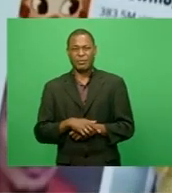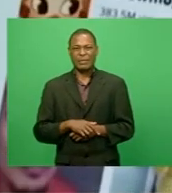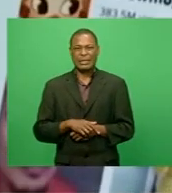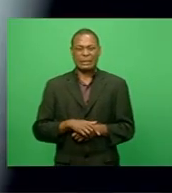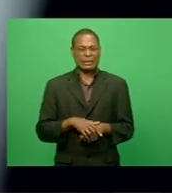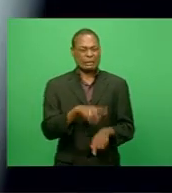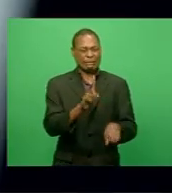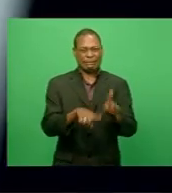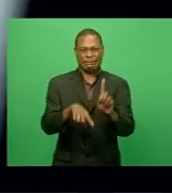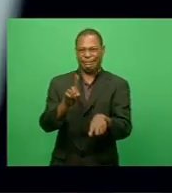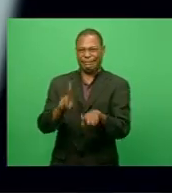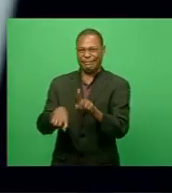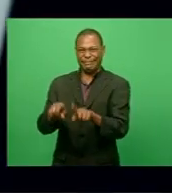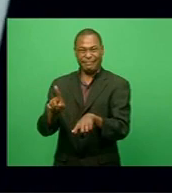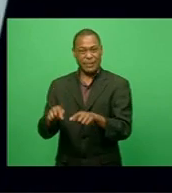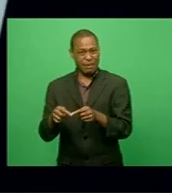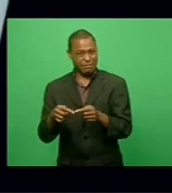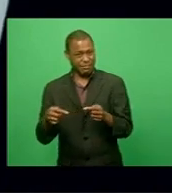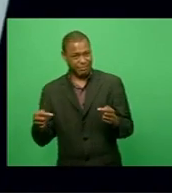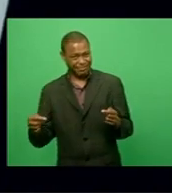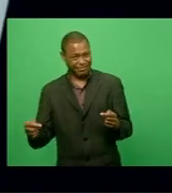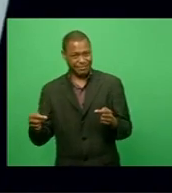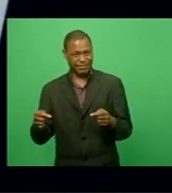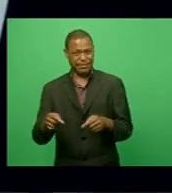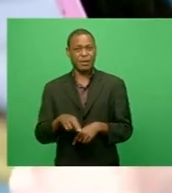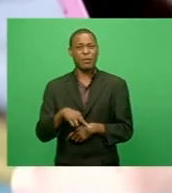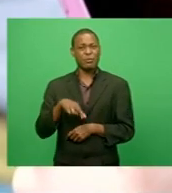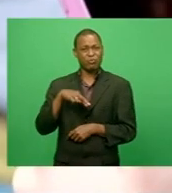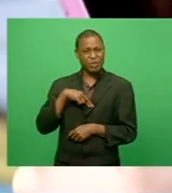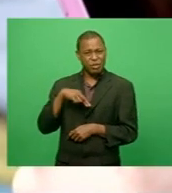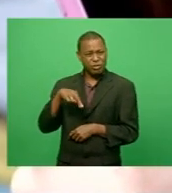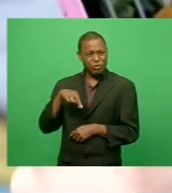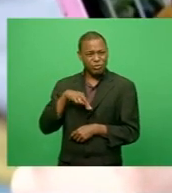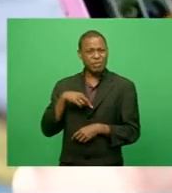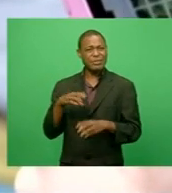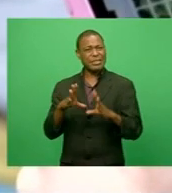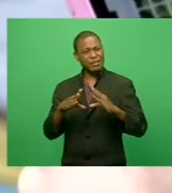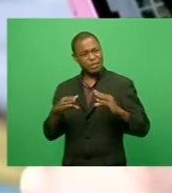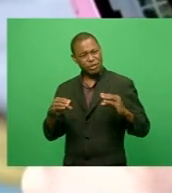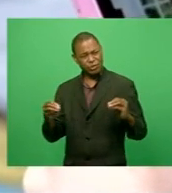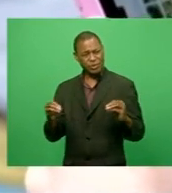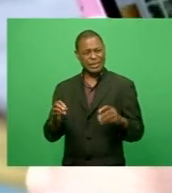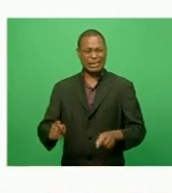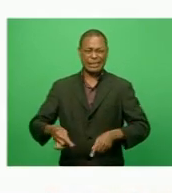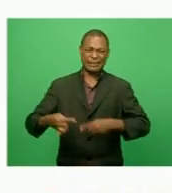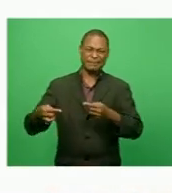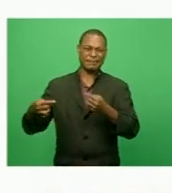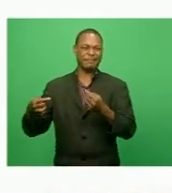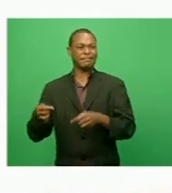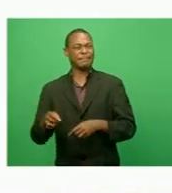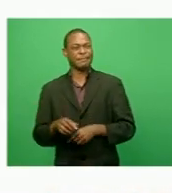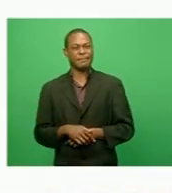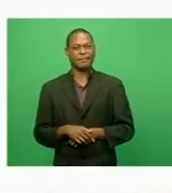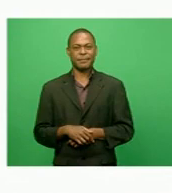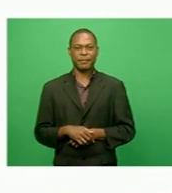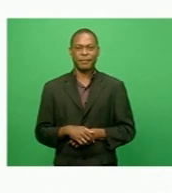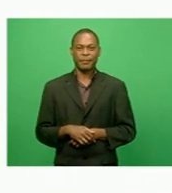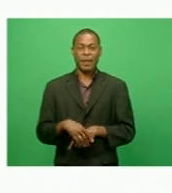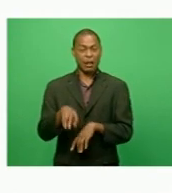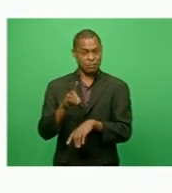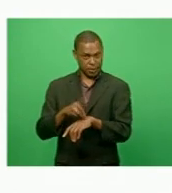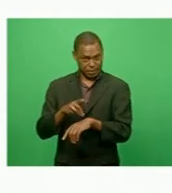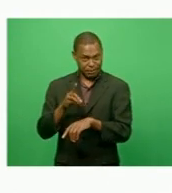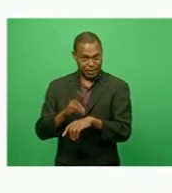to attacks based on gender, race, religion, ethnicity, sexual orientation, disability and marital status.